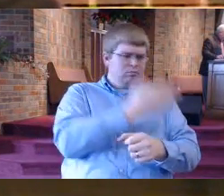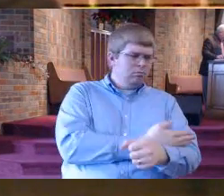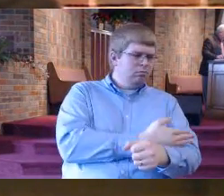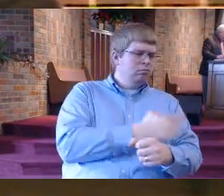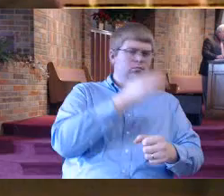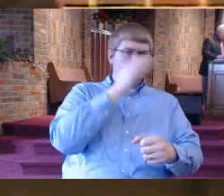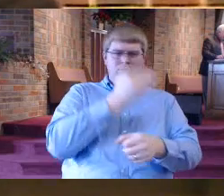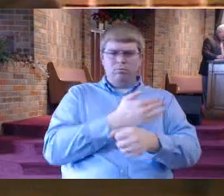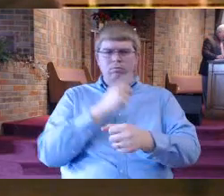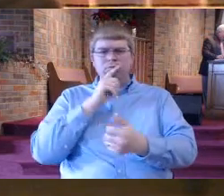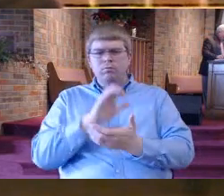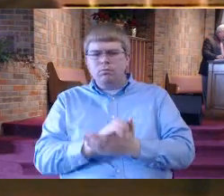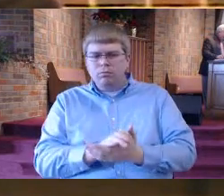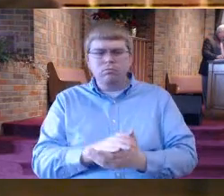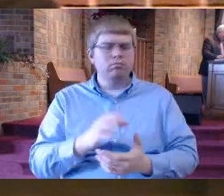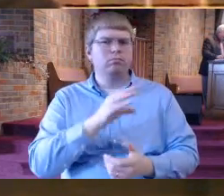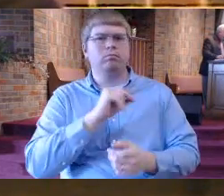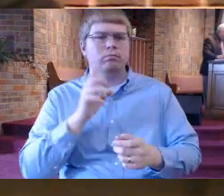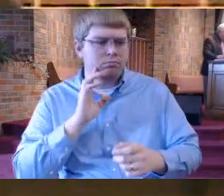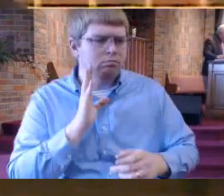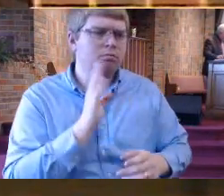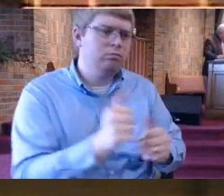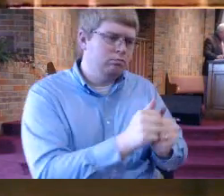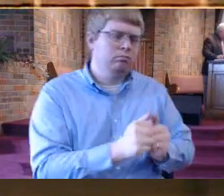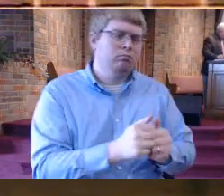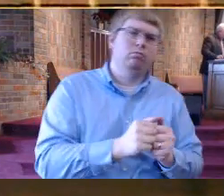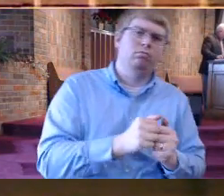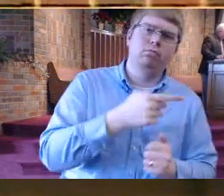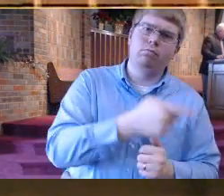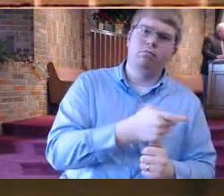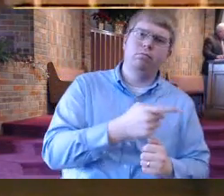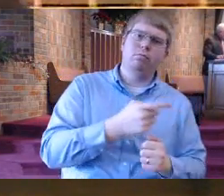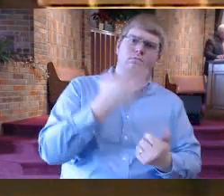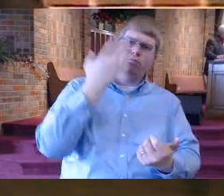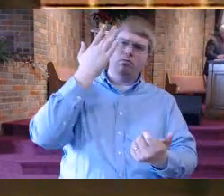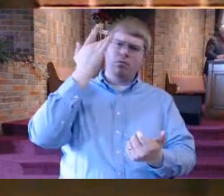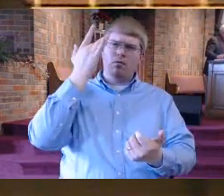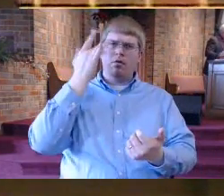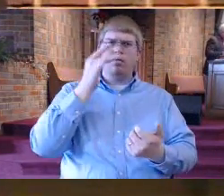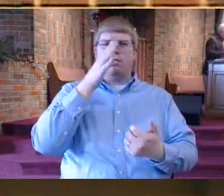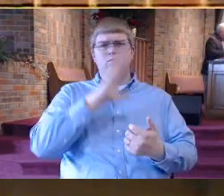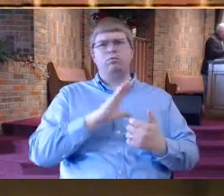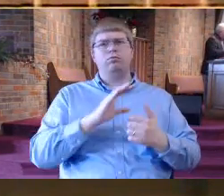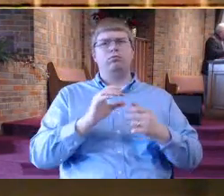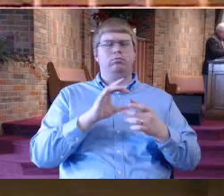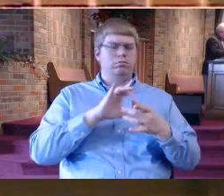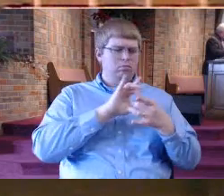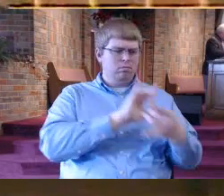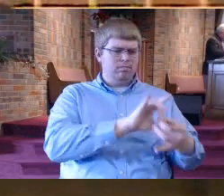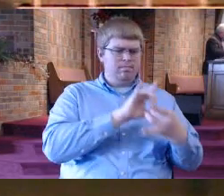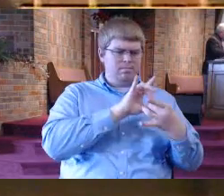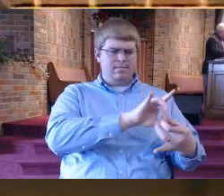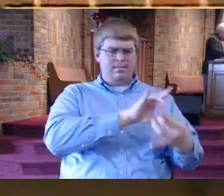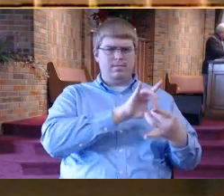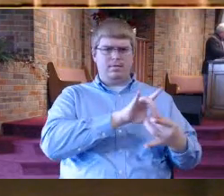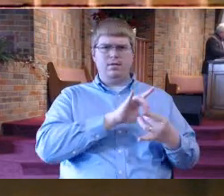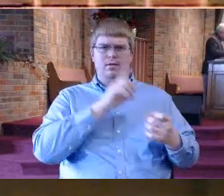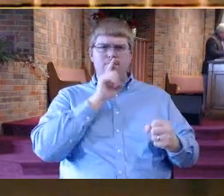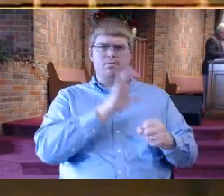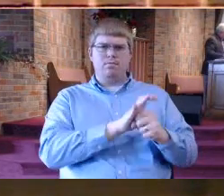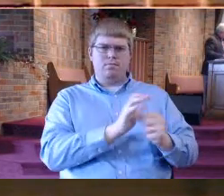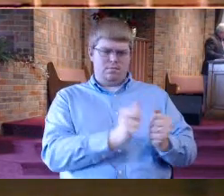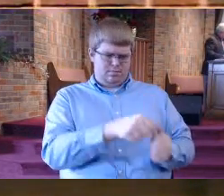Why was God going to establish a covenant with him? Why was God going to establish a covenant only with these